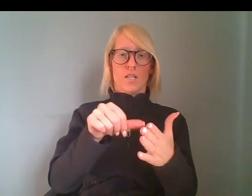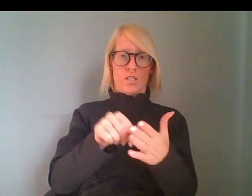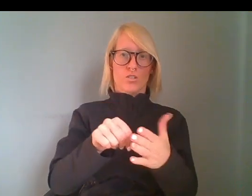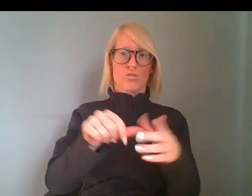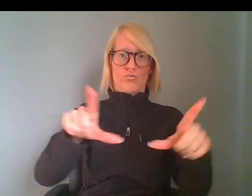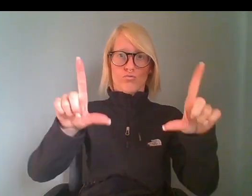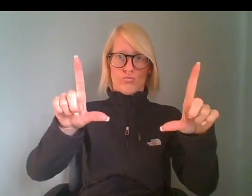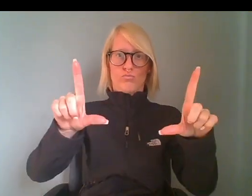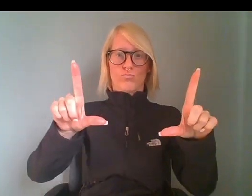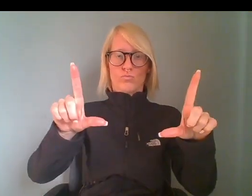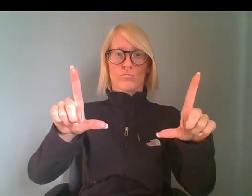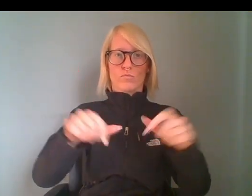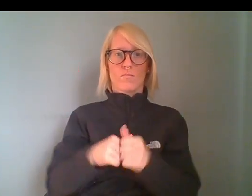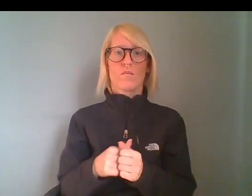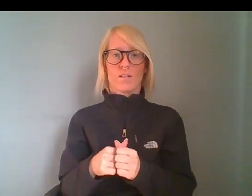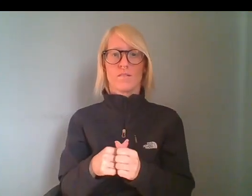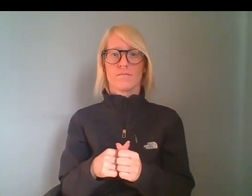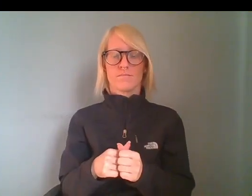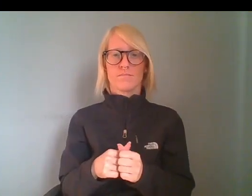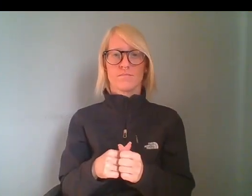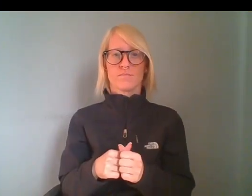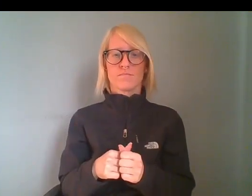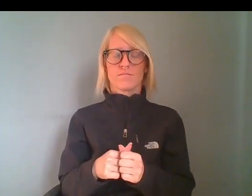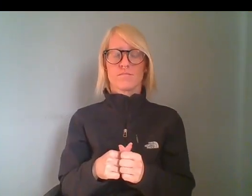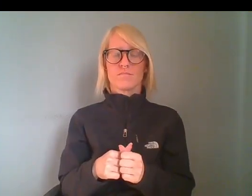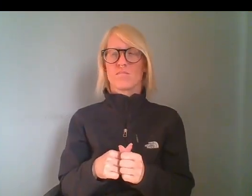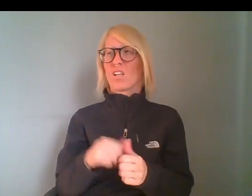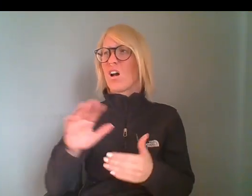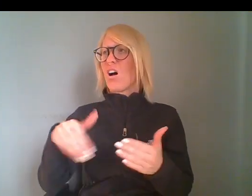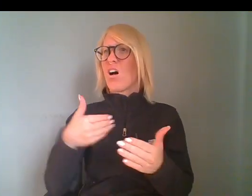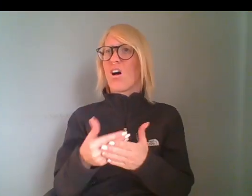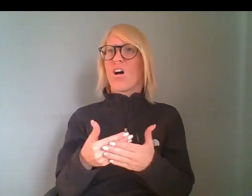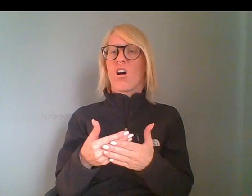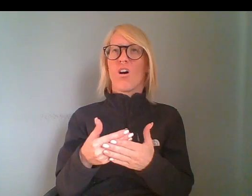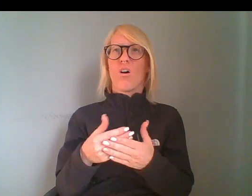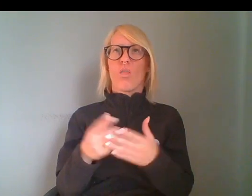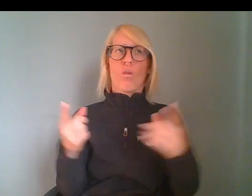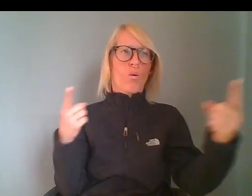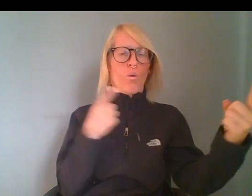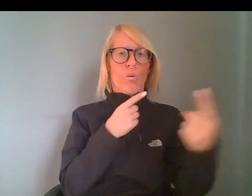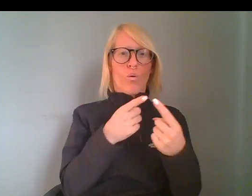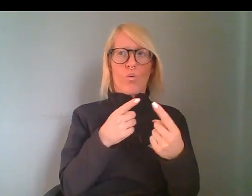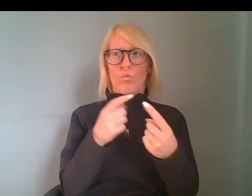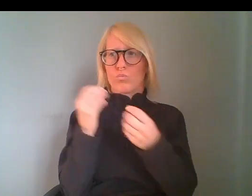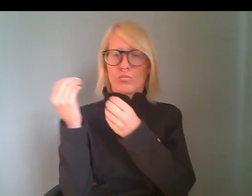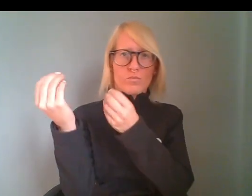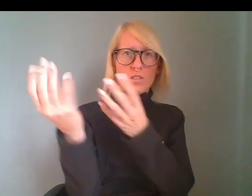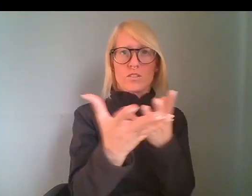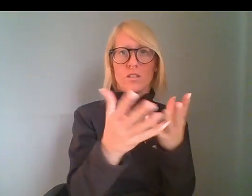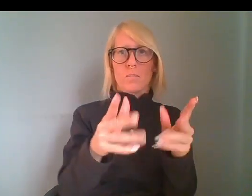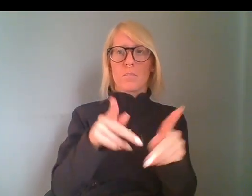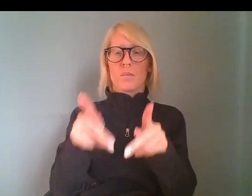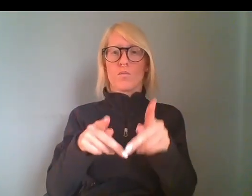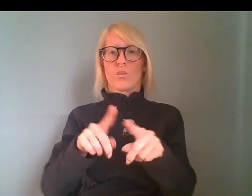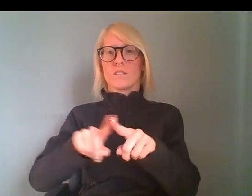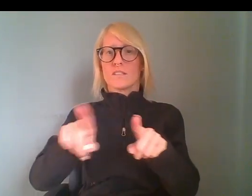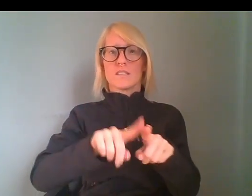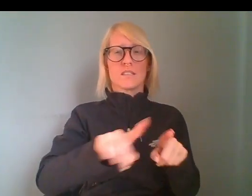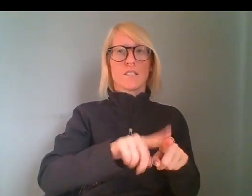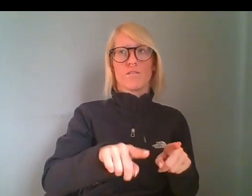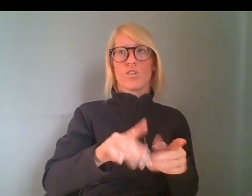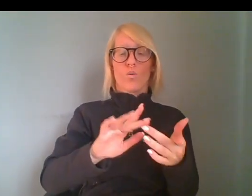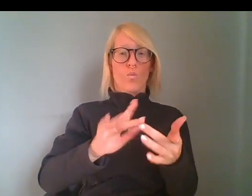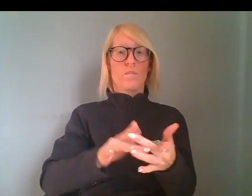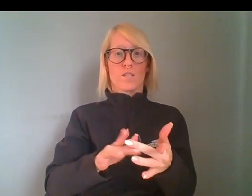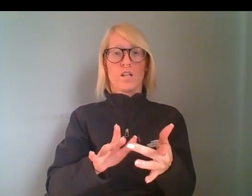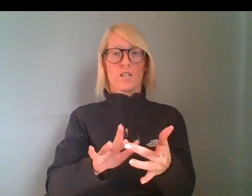this is about reaching people through different outlets. So people who say, Twitter is for losers, I don't care what's going on, I'm not going to go on there,